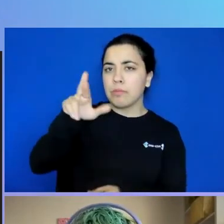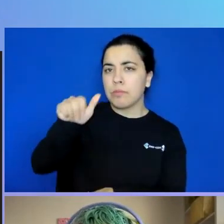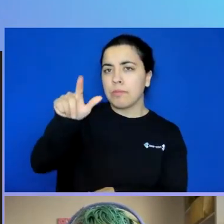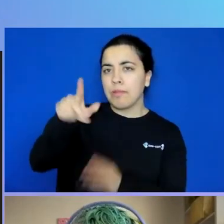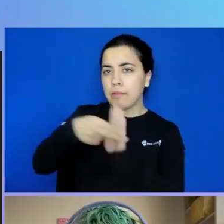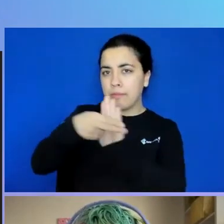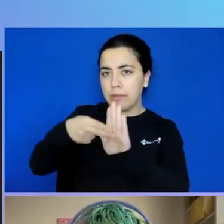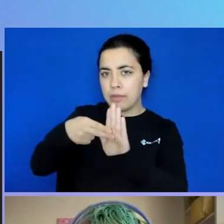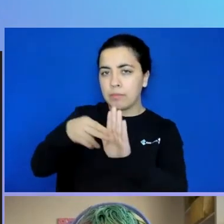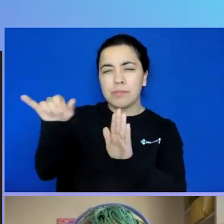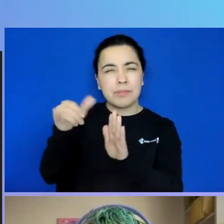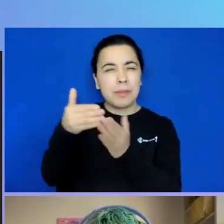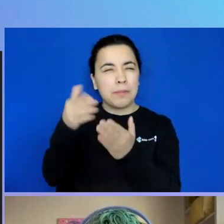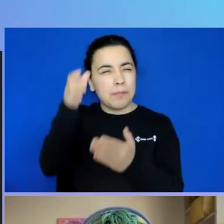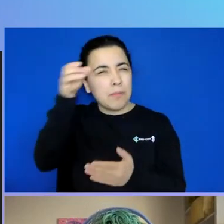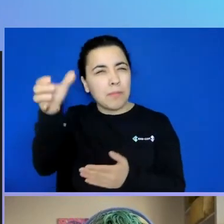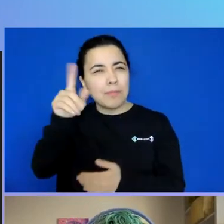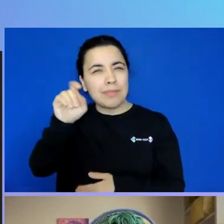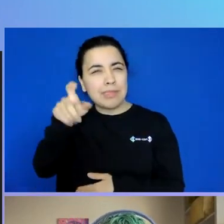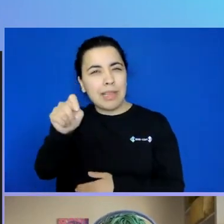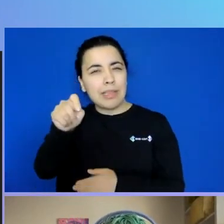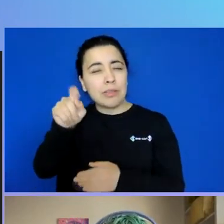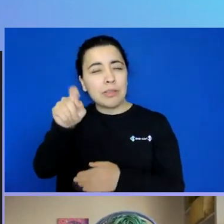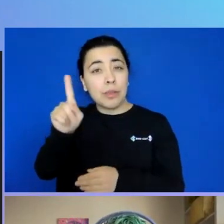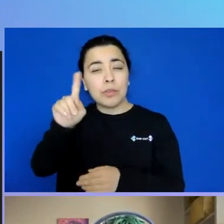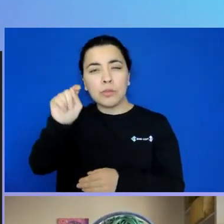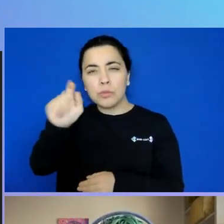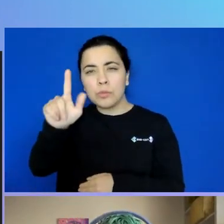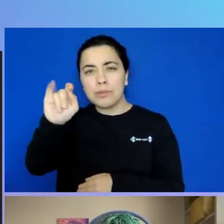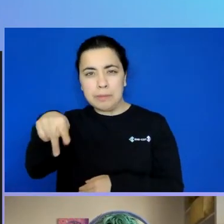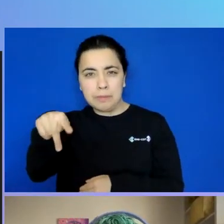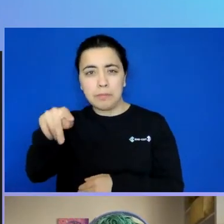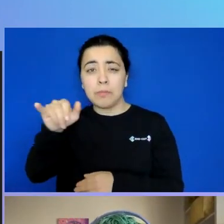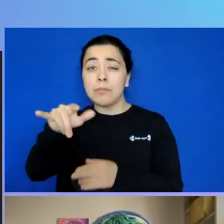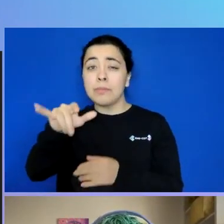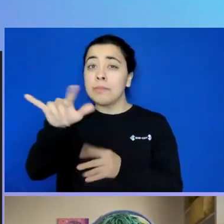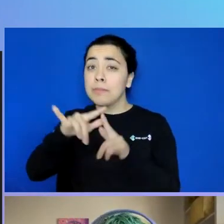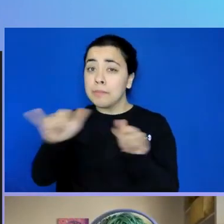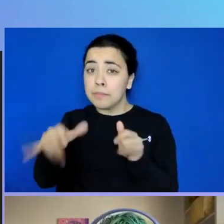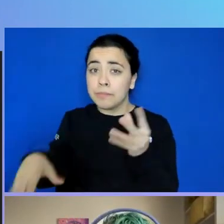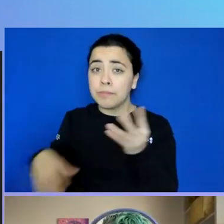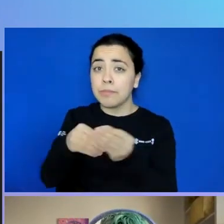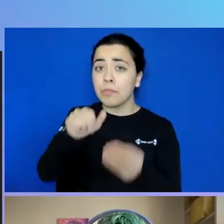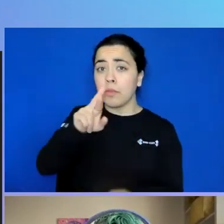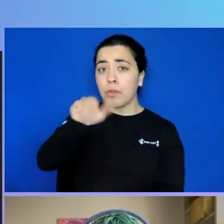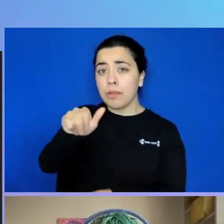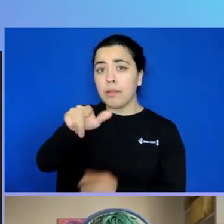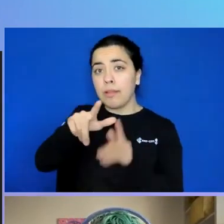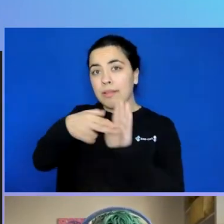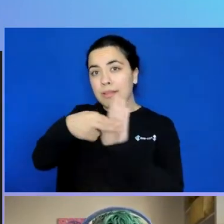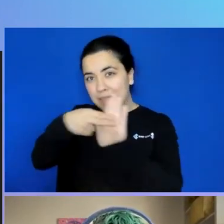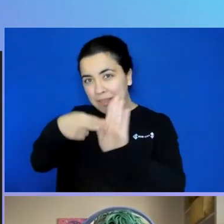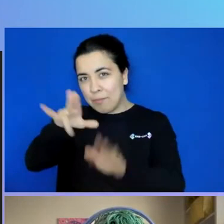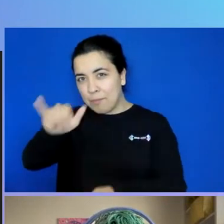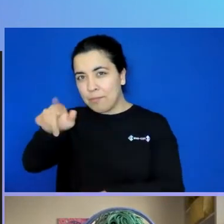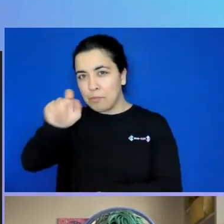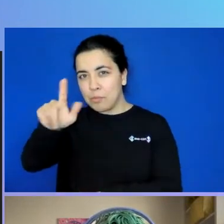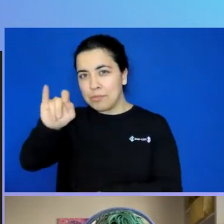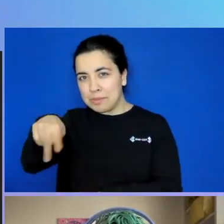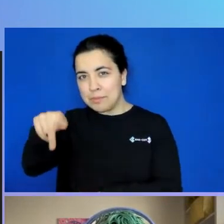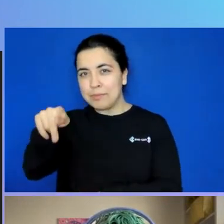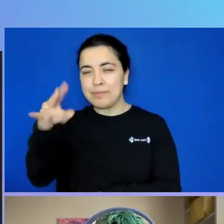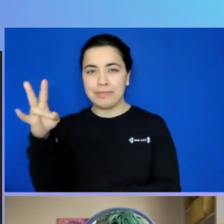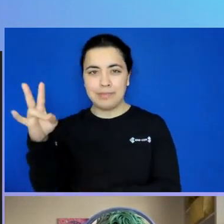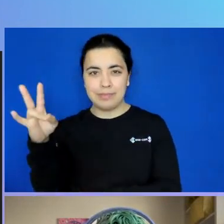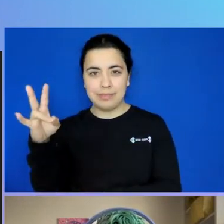as the text in the tooltip, but we also added the aria labeled by tooltip 17, which again, I can go